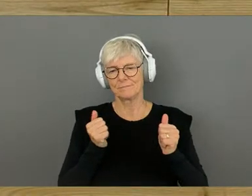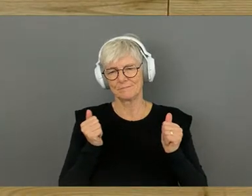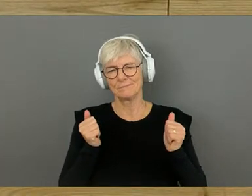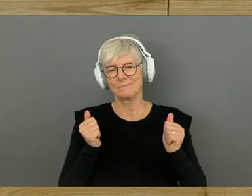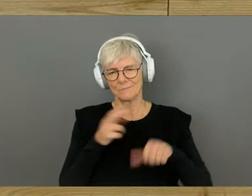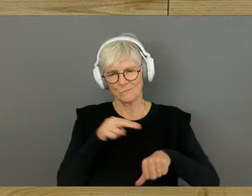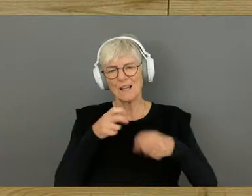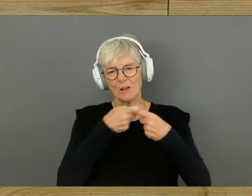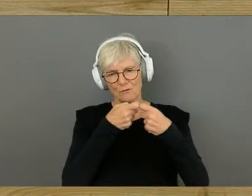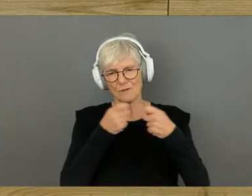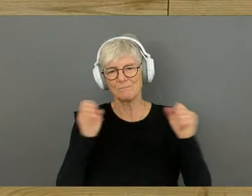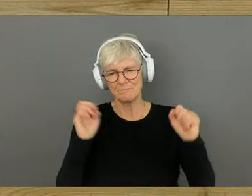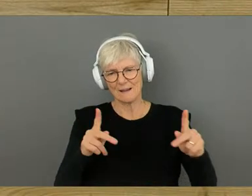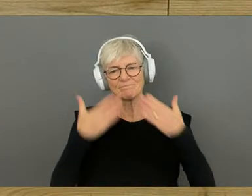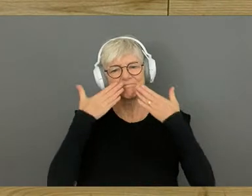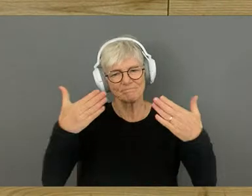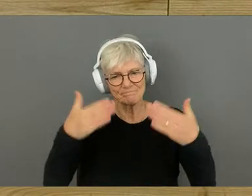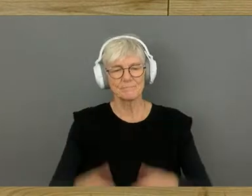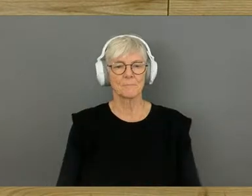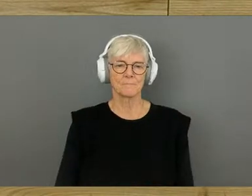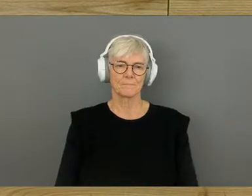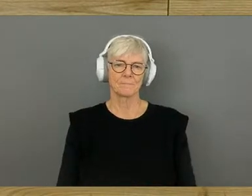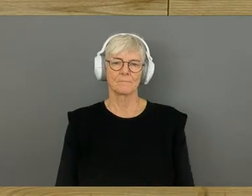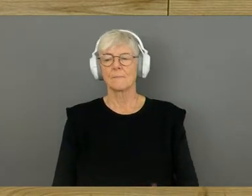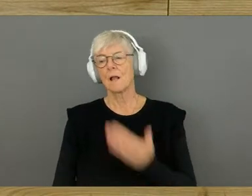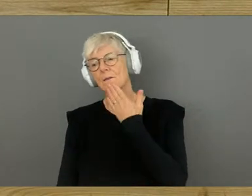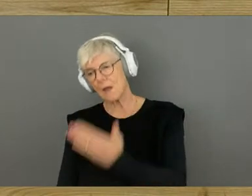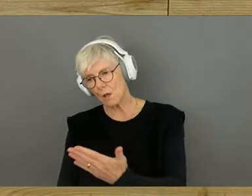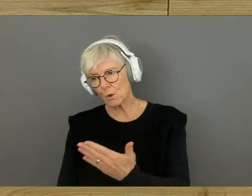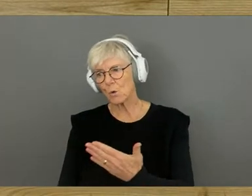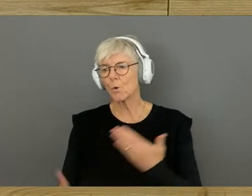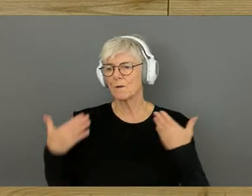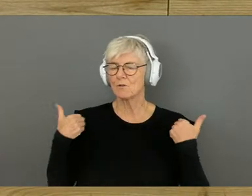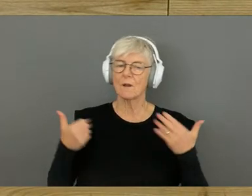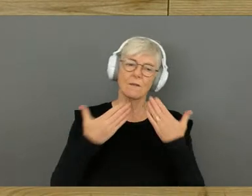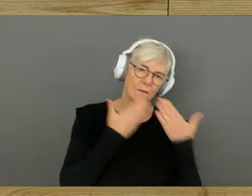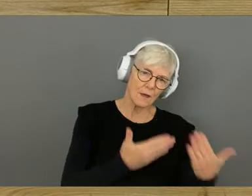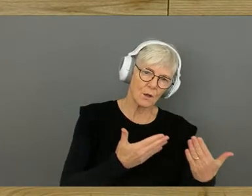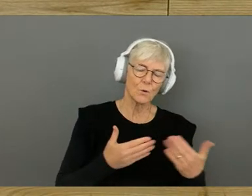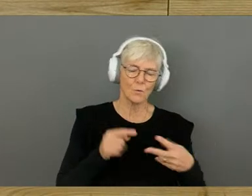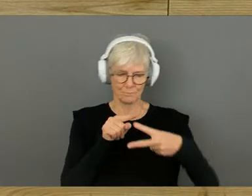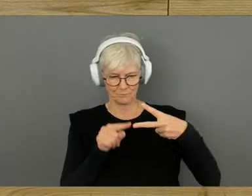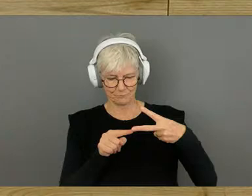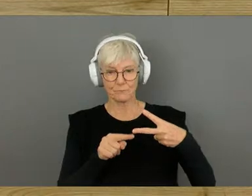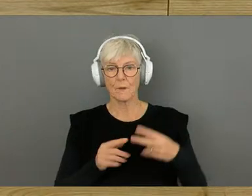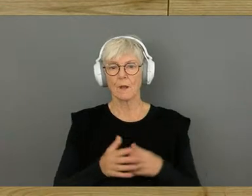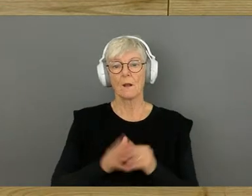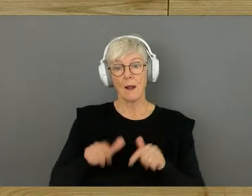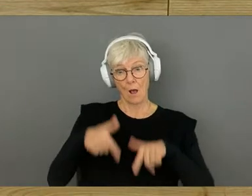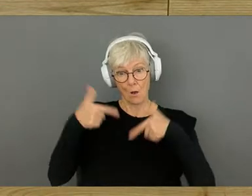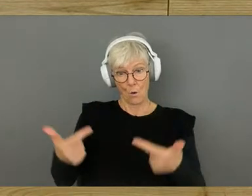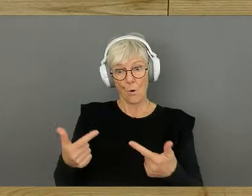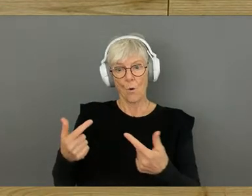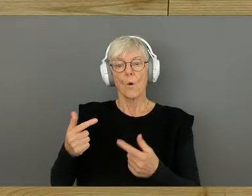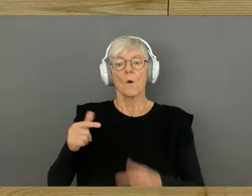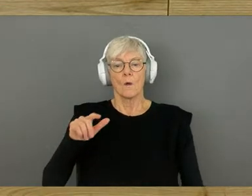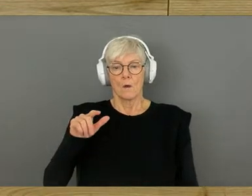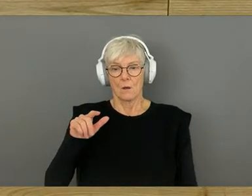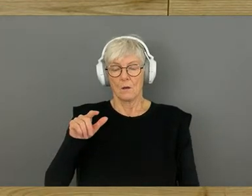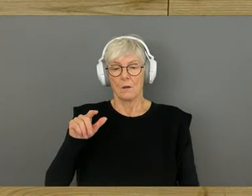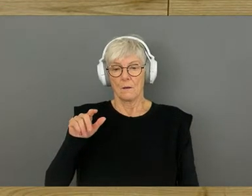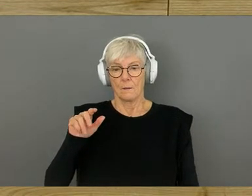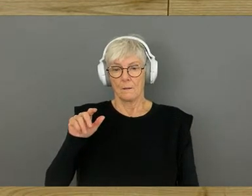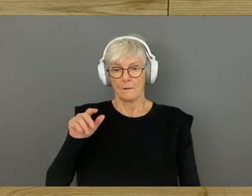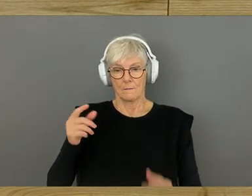Thank you, Minister. Thank you, Ms. Poirier. Before we proceed with questions from members of the media, I'd like to highlight the presence of Kyle